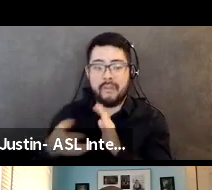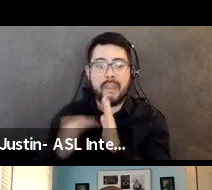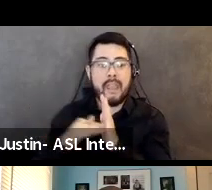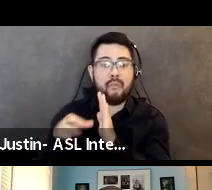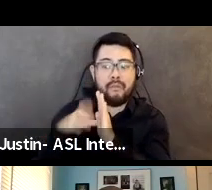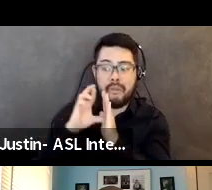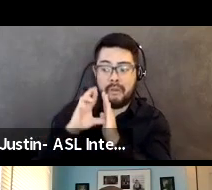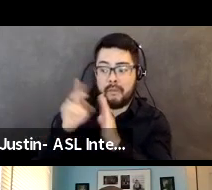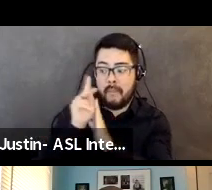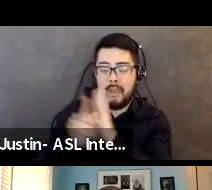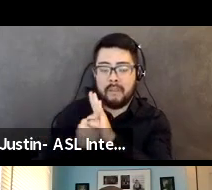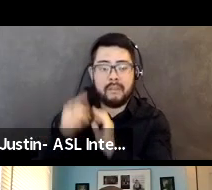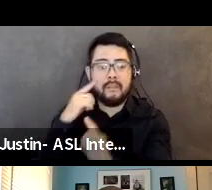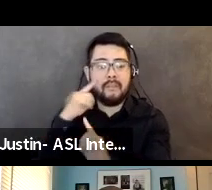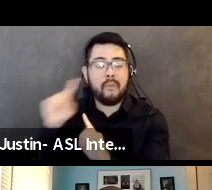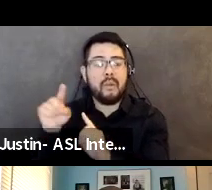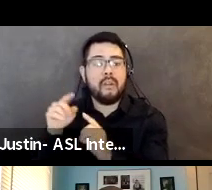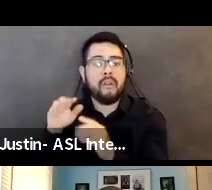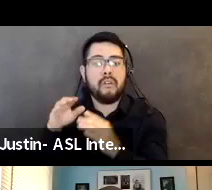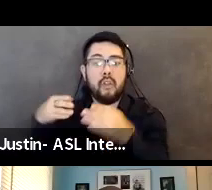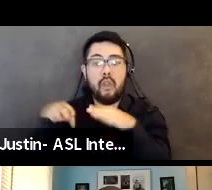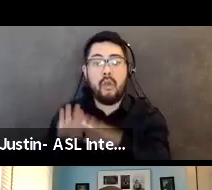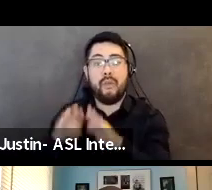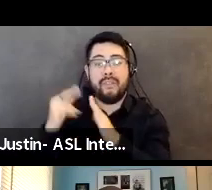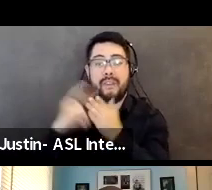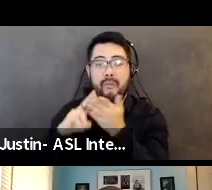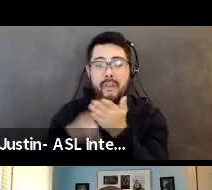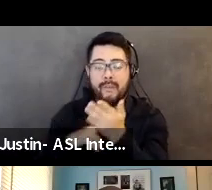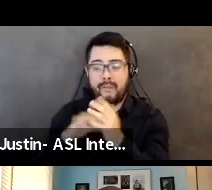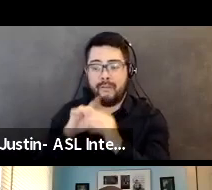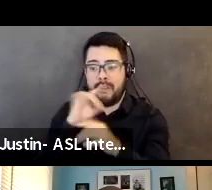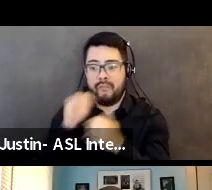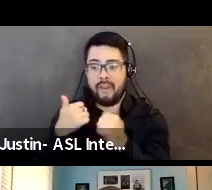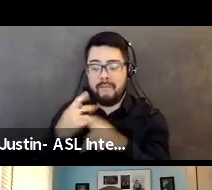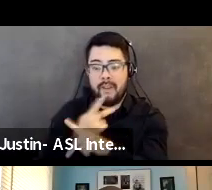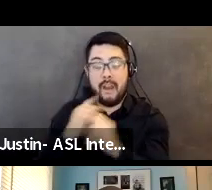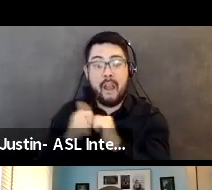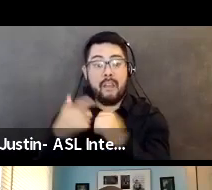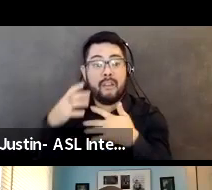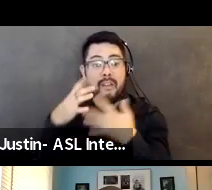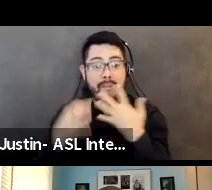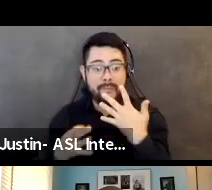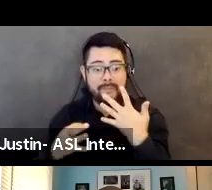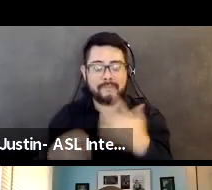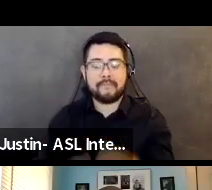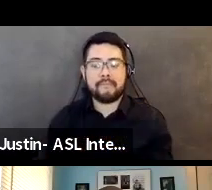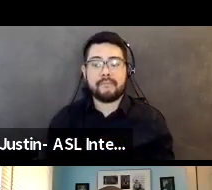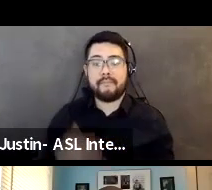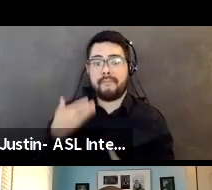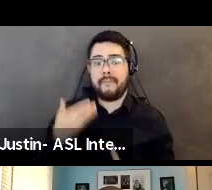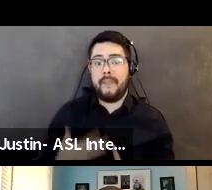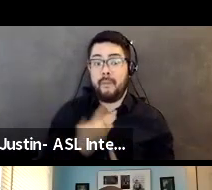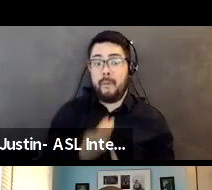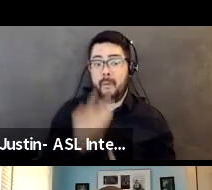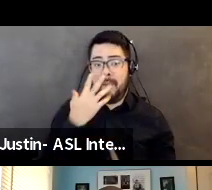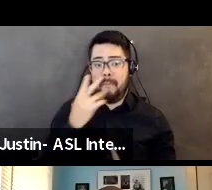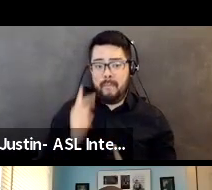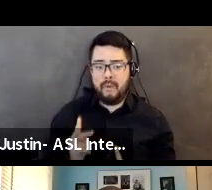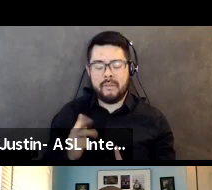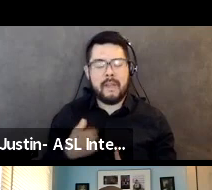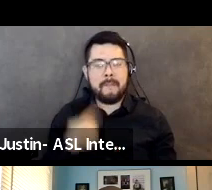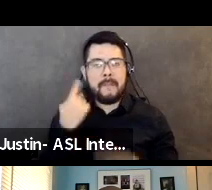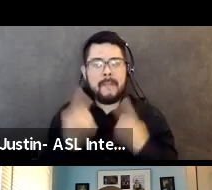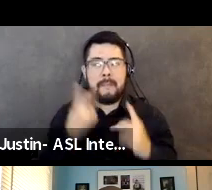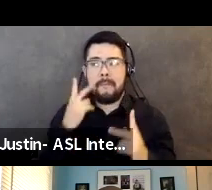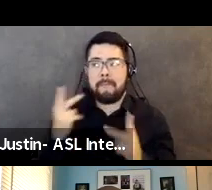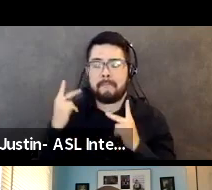enrollment and and other tools to really build out a toolkit in particular as a as a white person i'm reflecting on how issues like